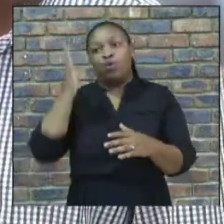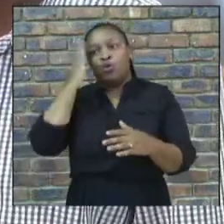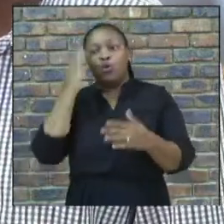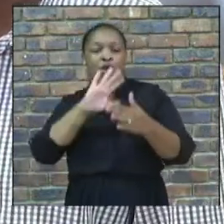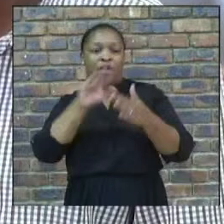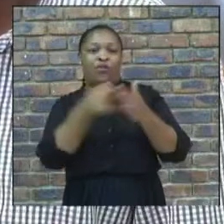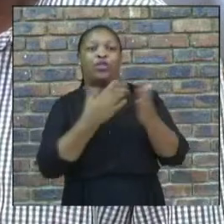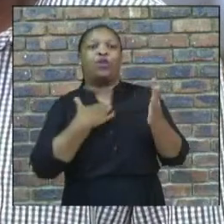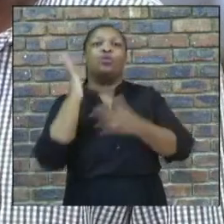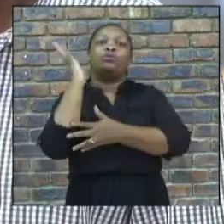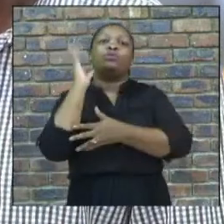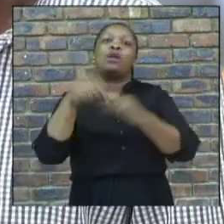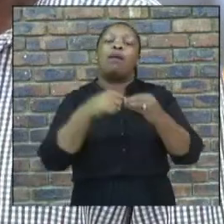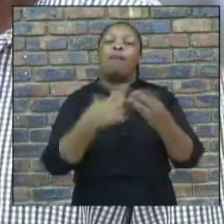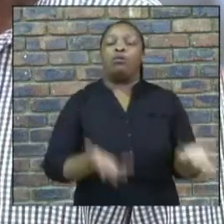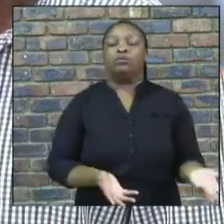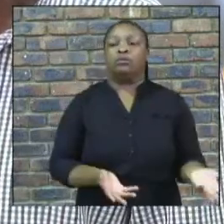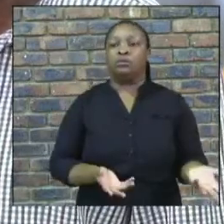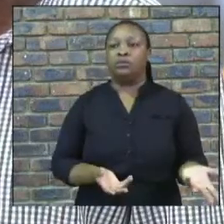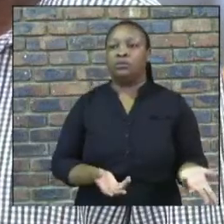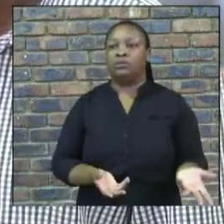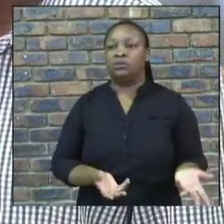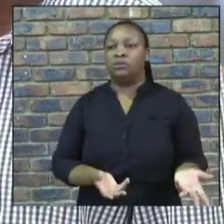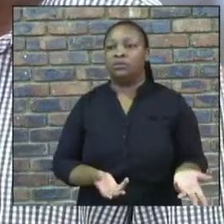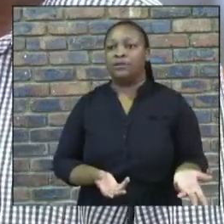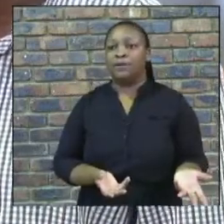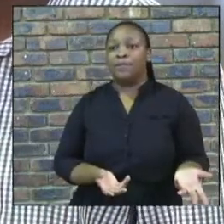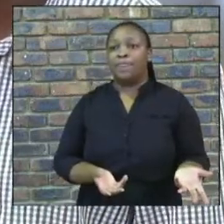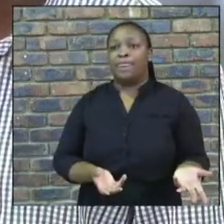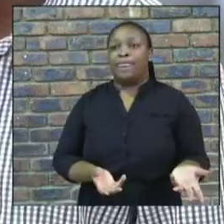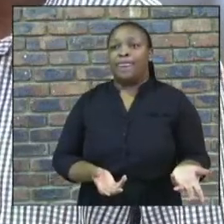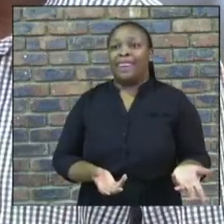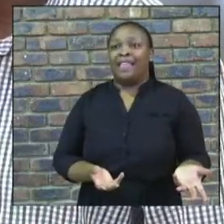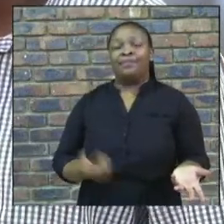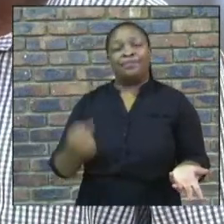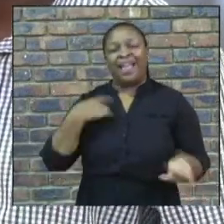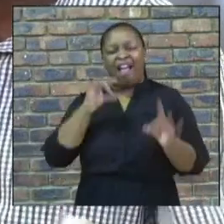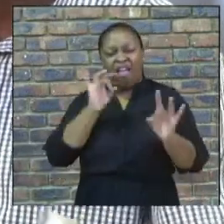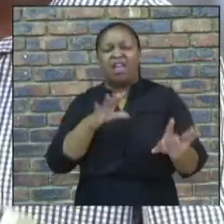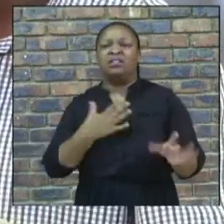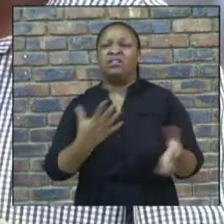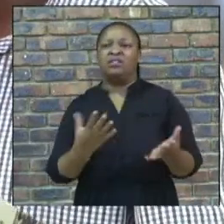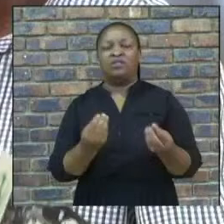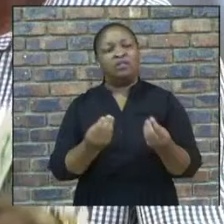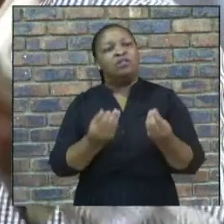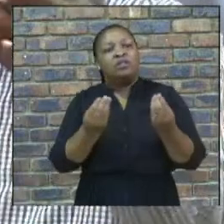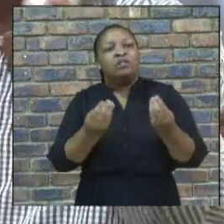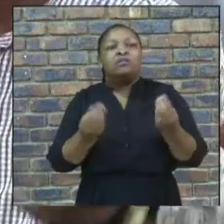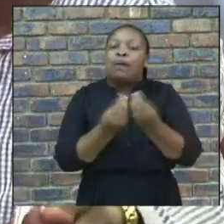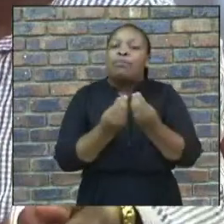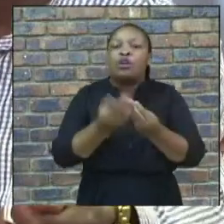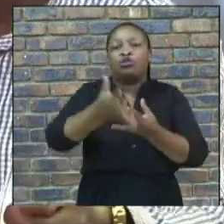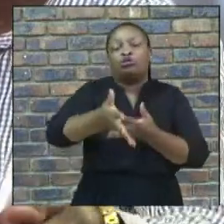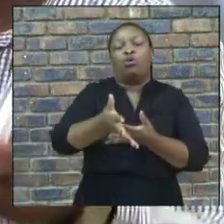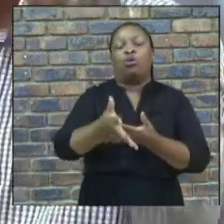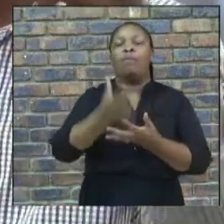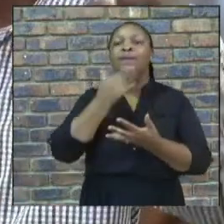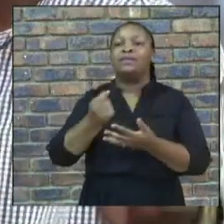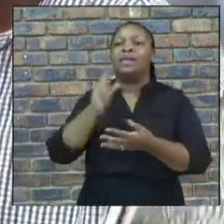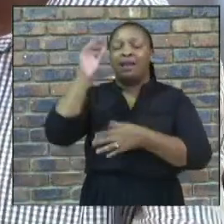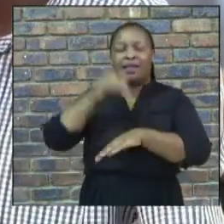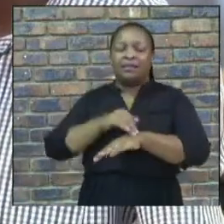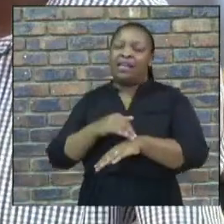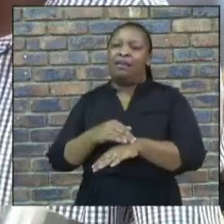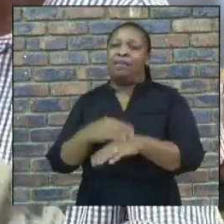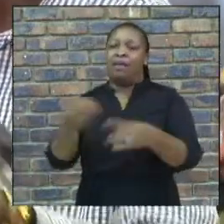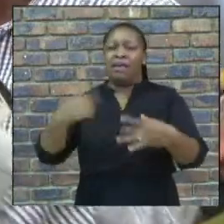very, very something that I don't like ukuthi si ambushwe kanje. Give us a time so that nathi